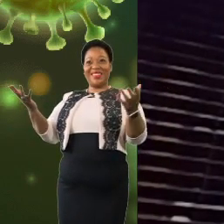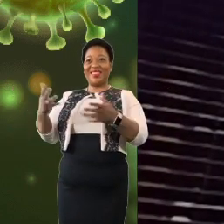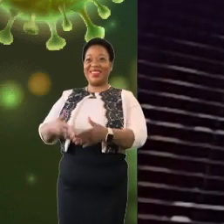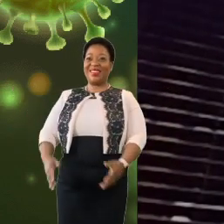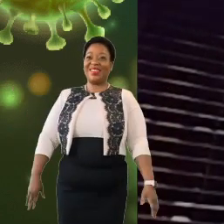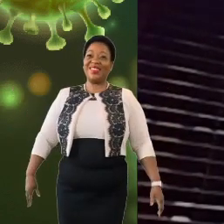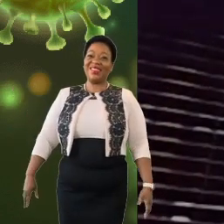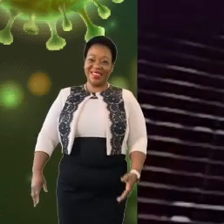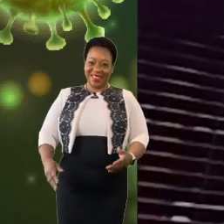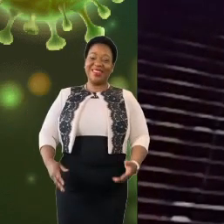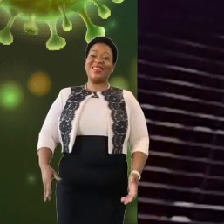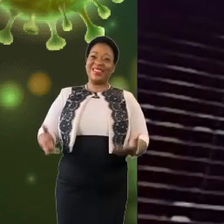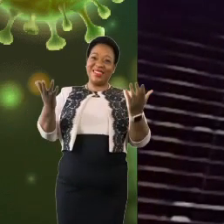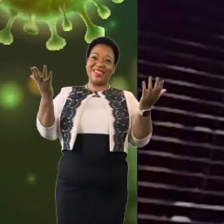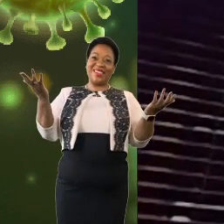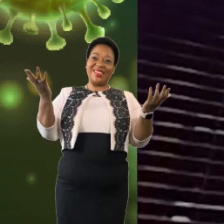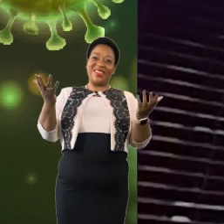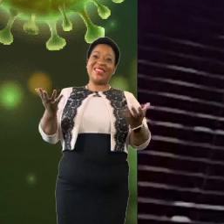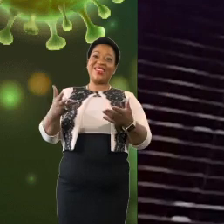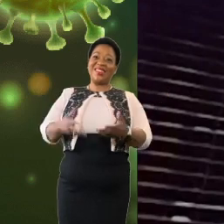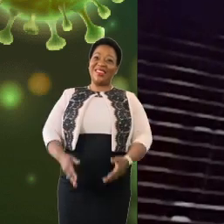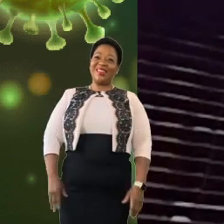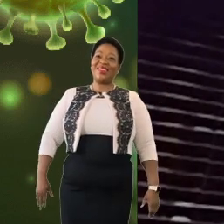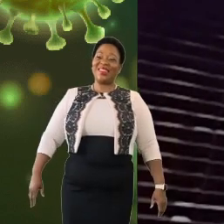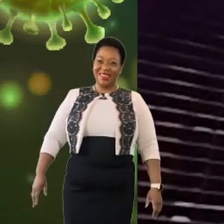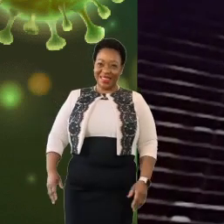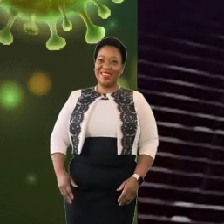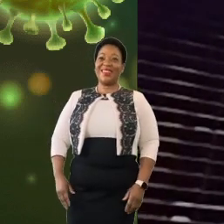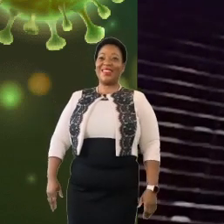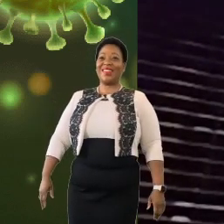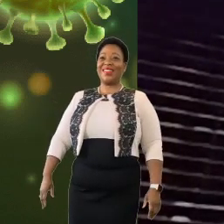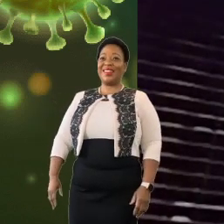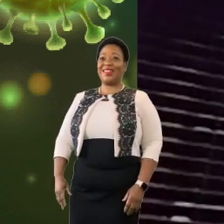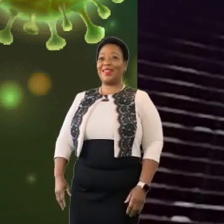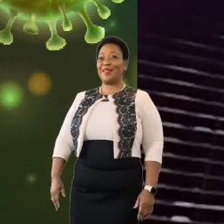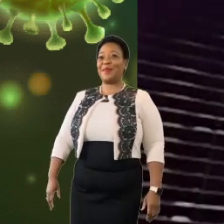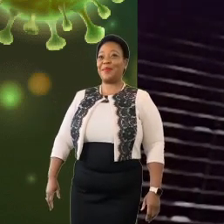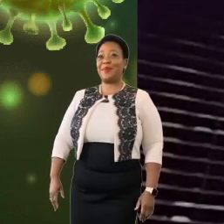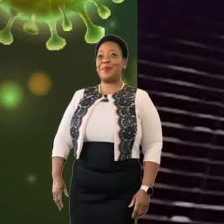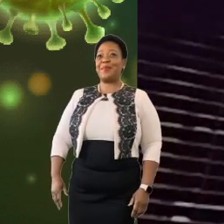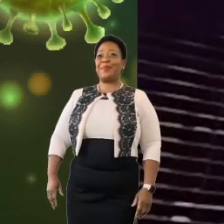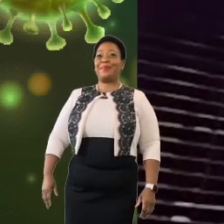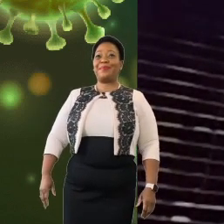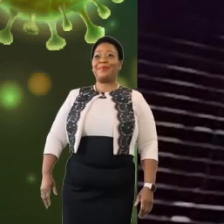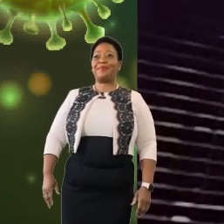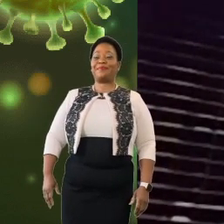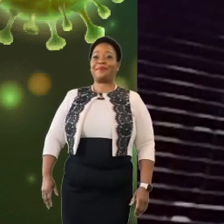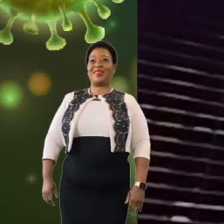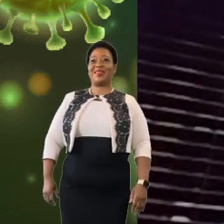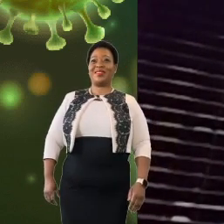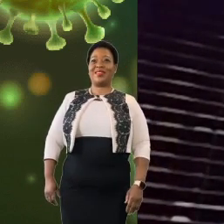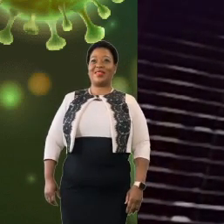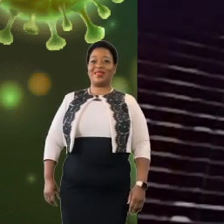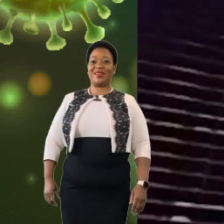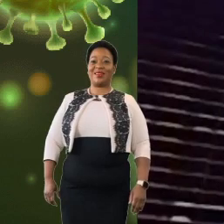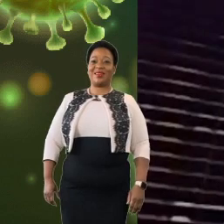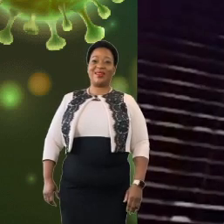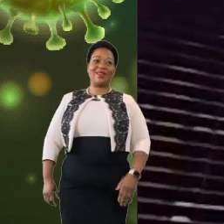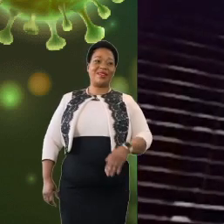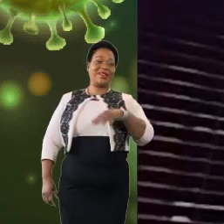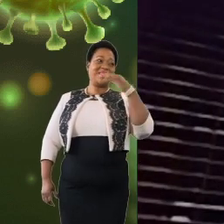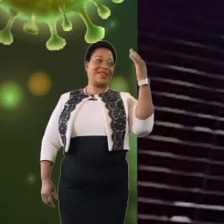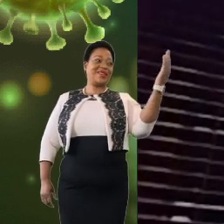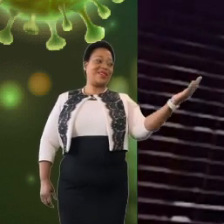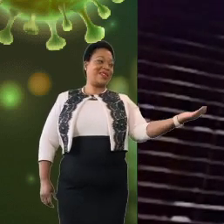the president, but are people able to even access those applications? We